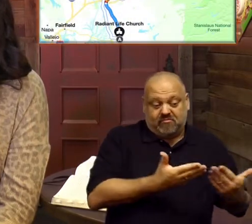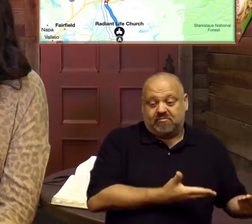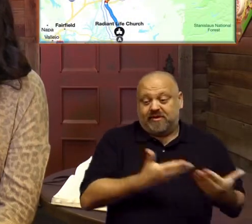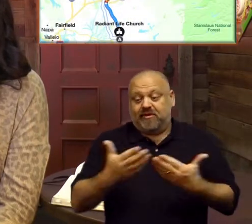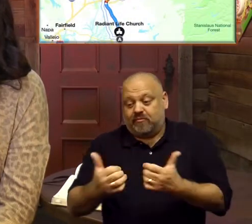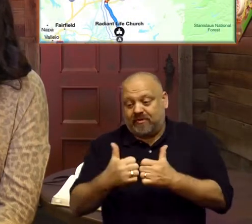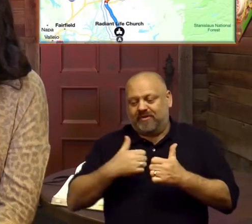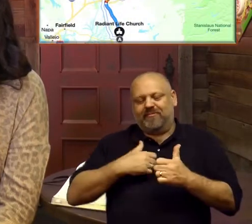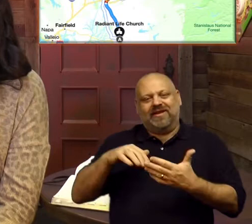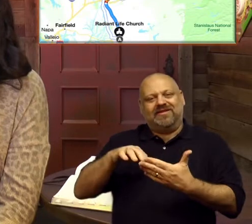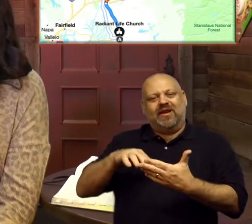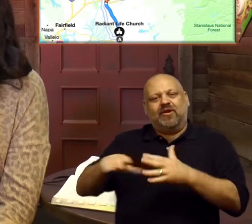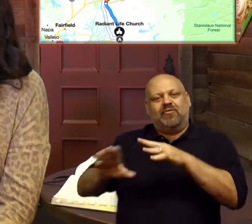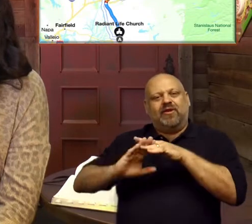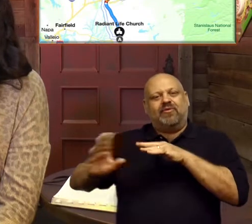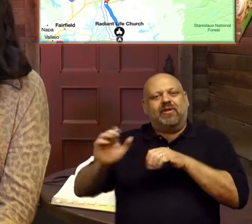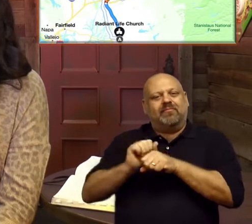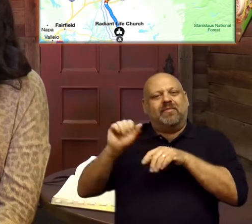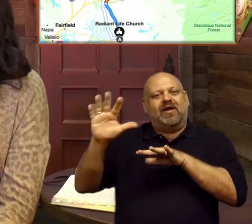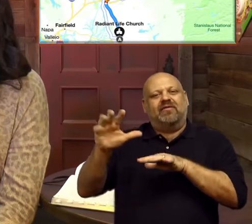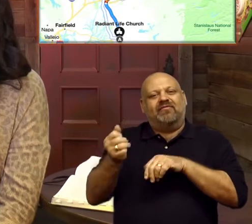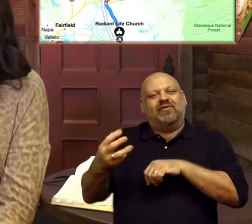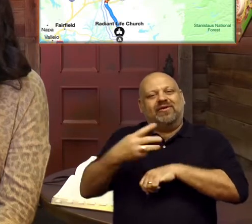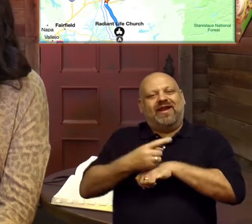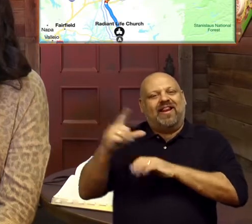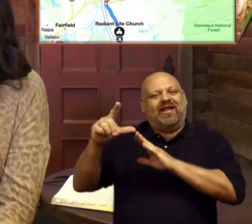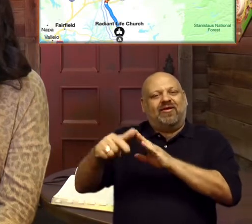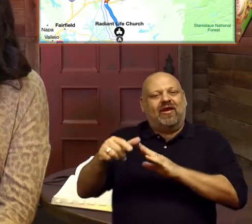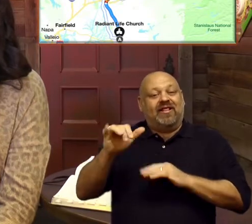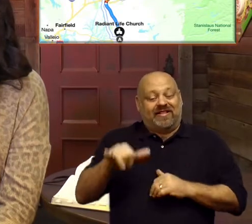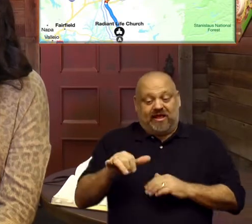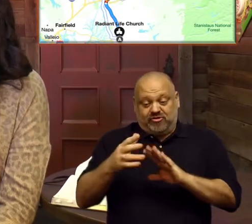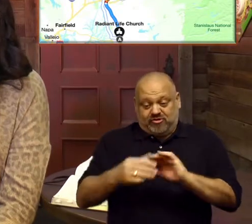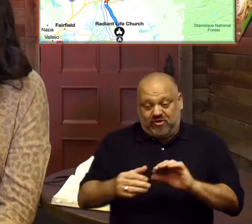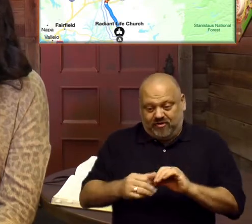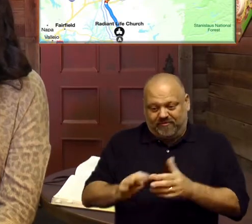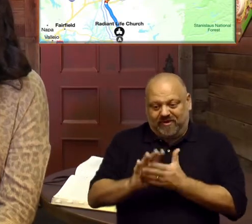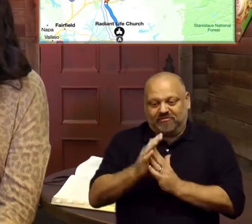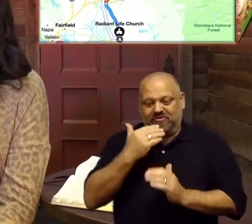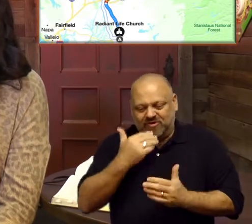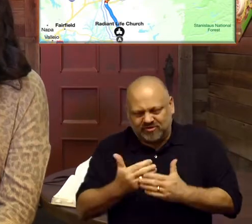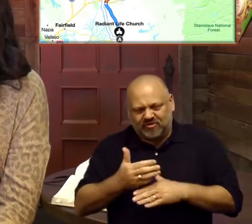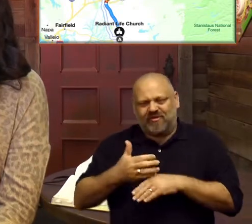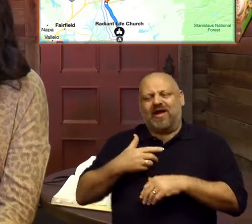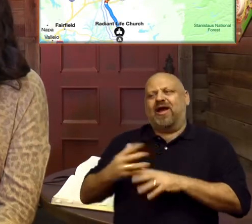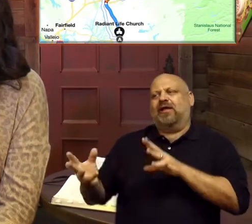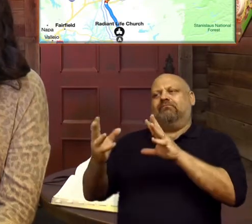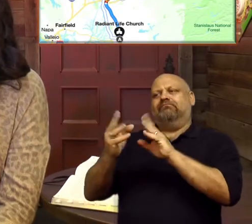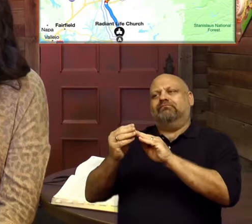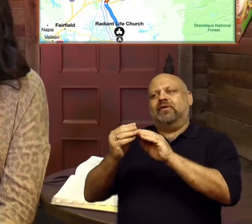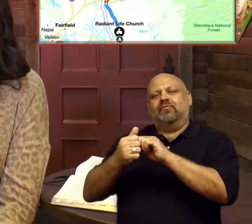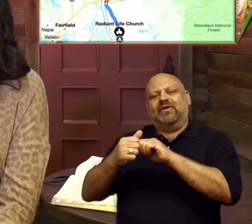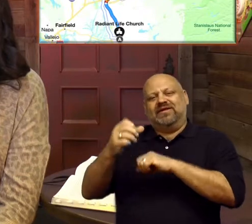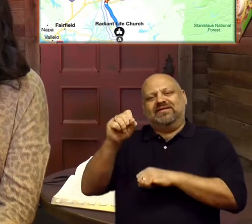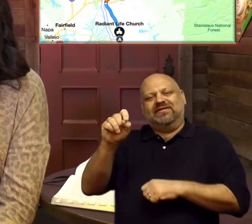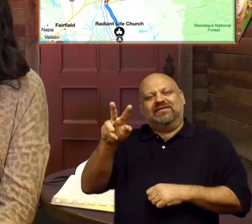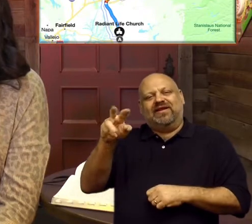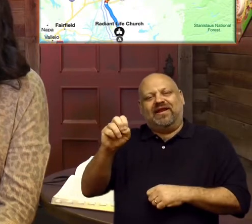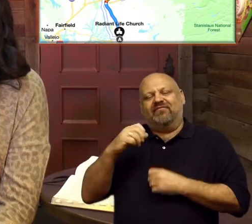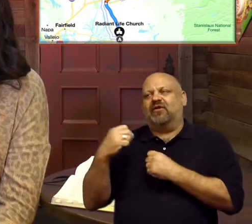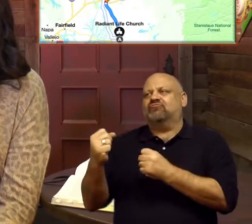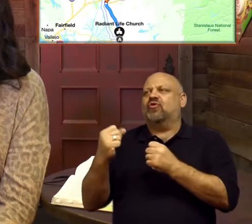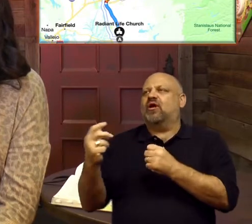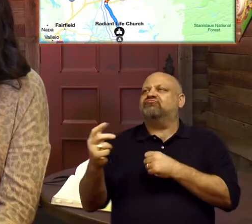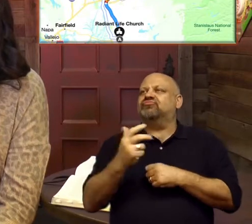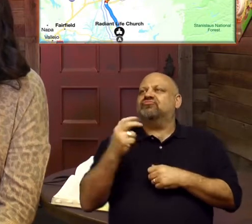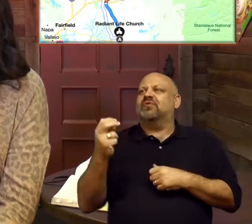a couple days later. And that's where the story gets good, because after meeting with Steve, I drove around the area where we had breakfast,